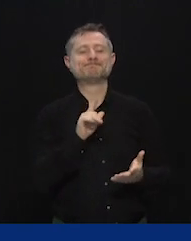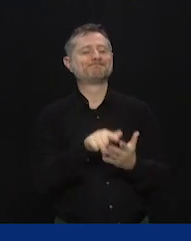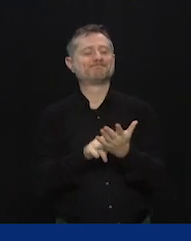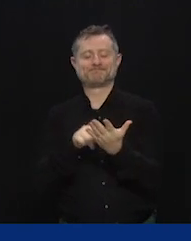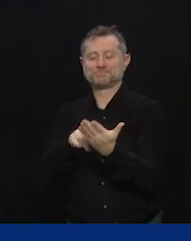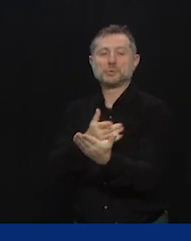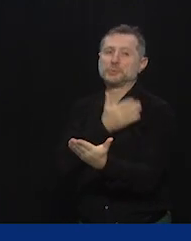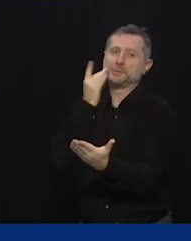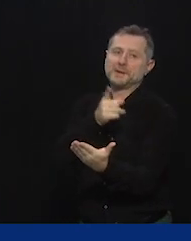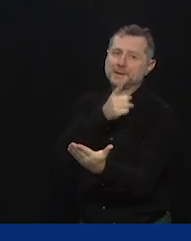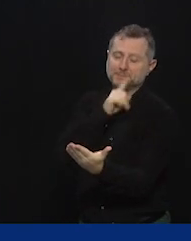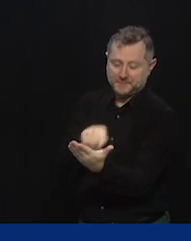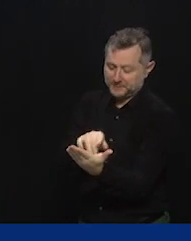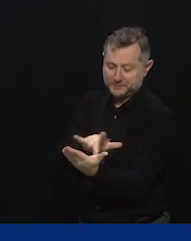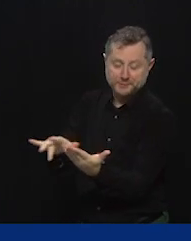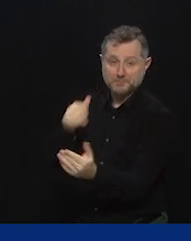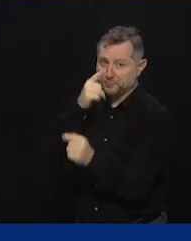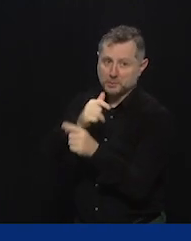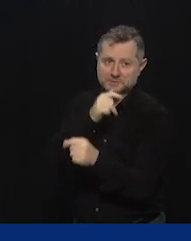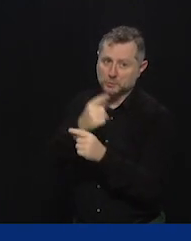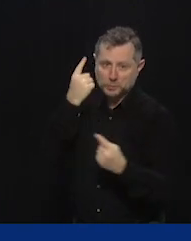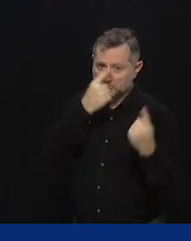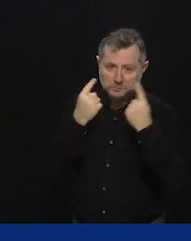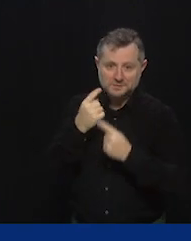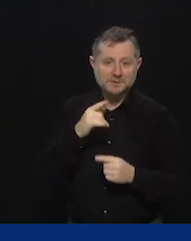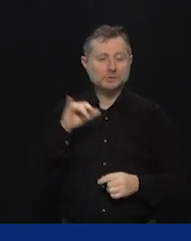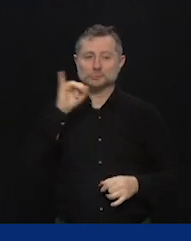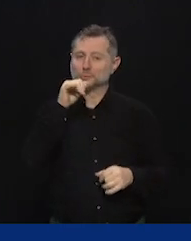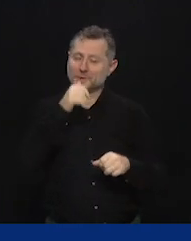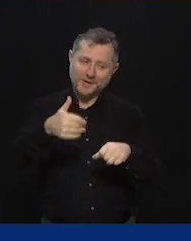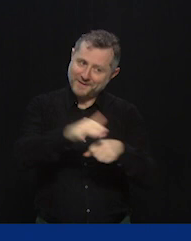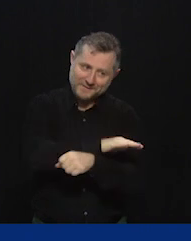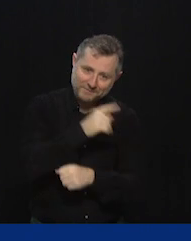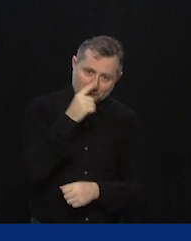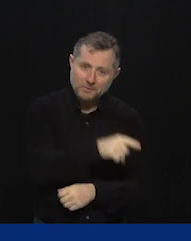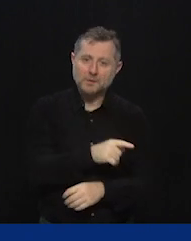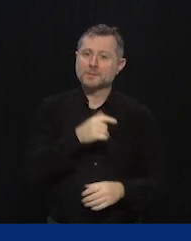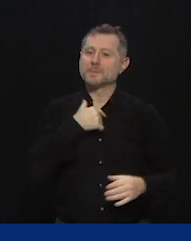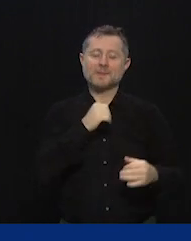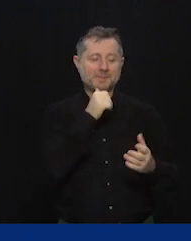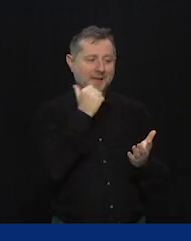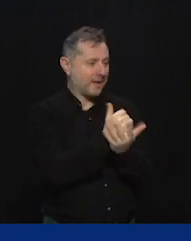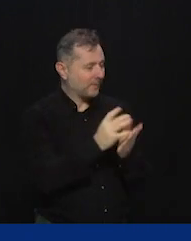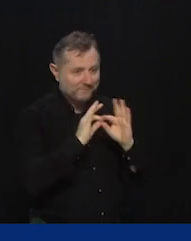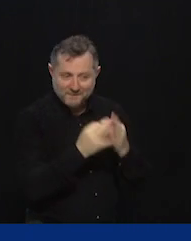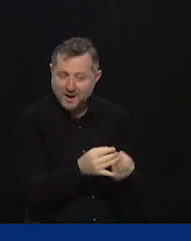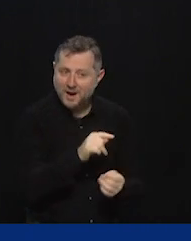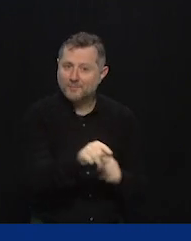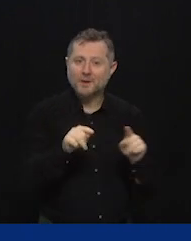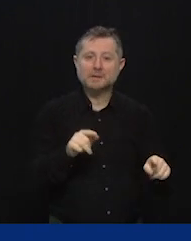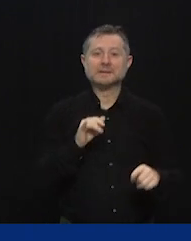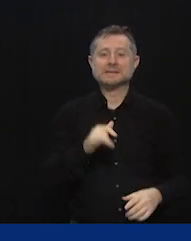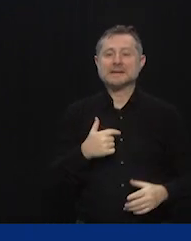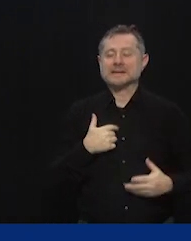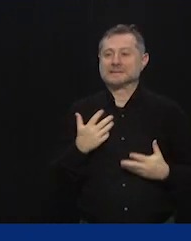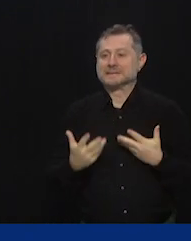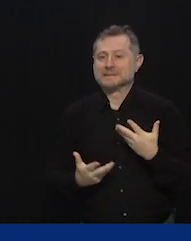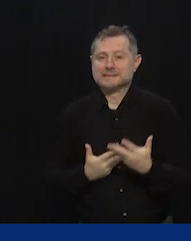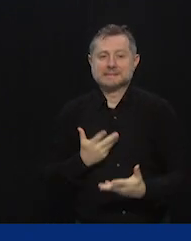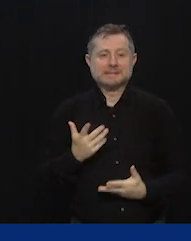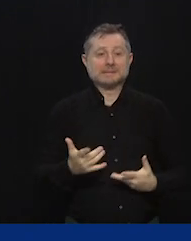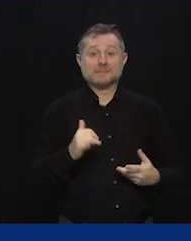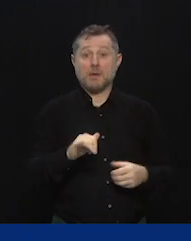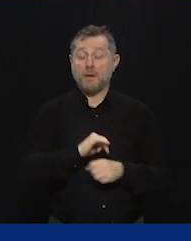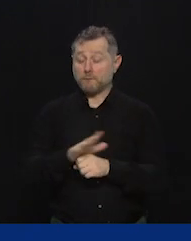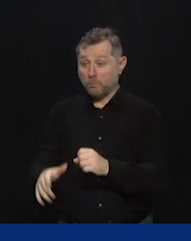get insurance coverage, to help their family members. And then when COVID came, I